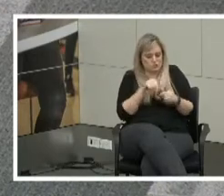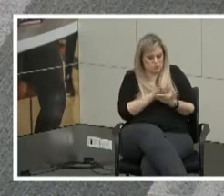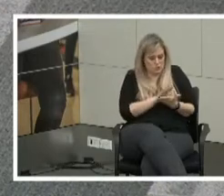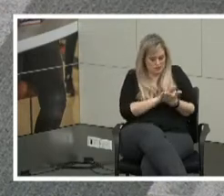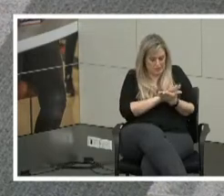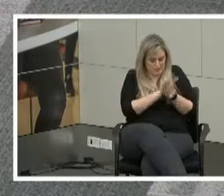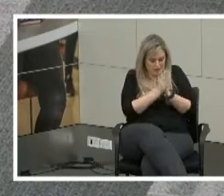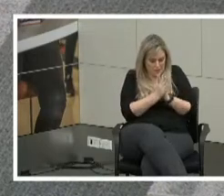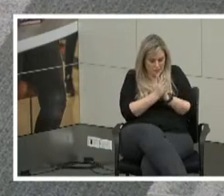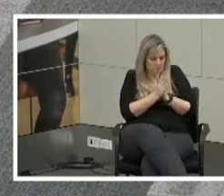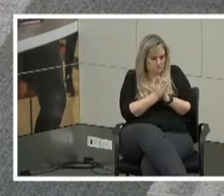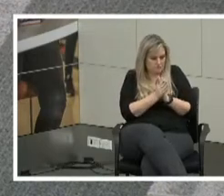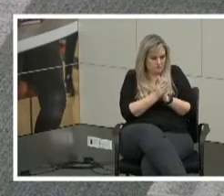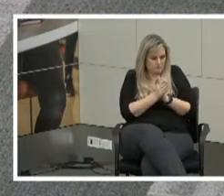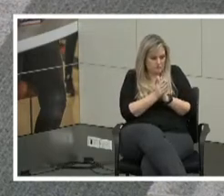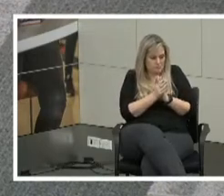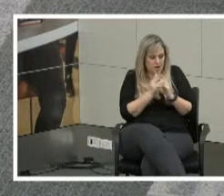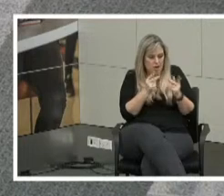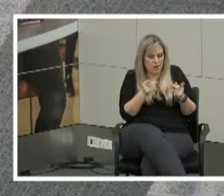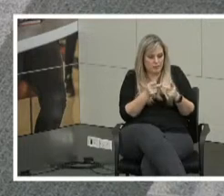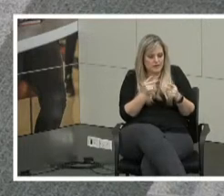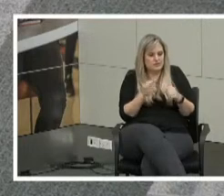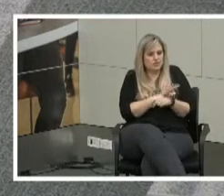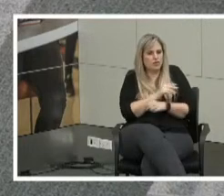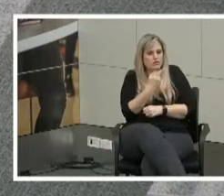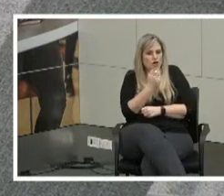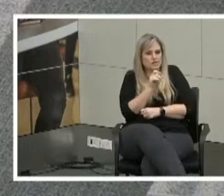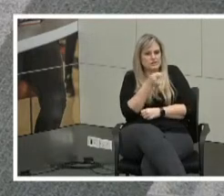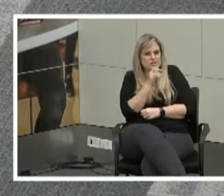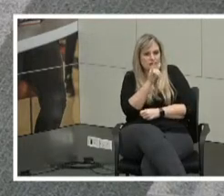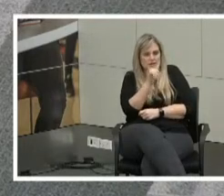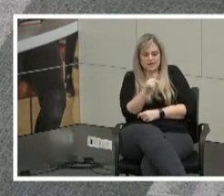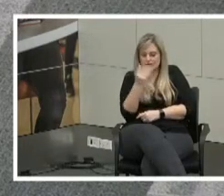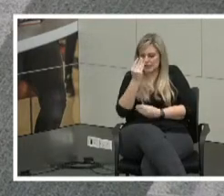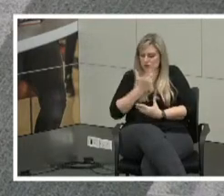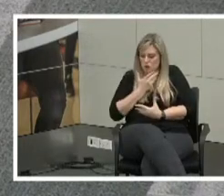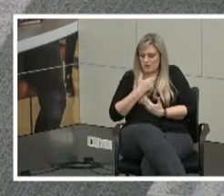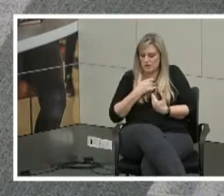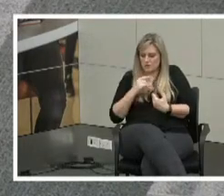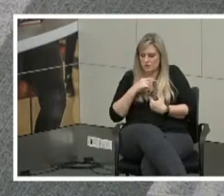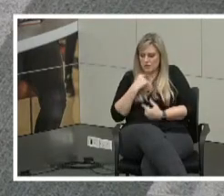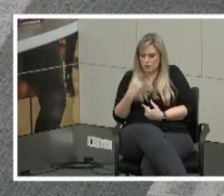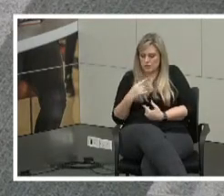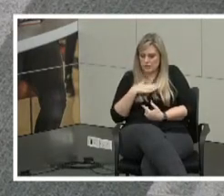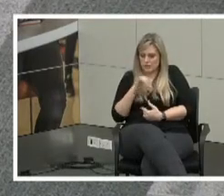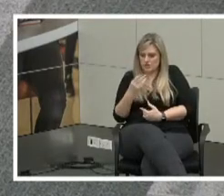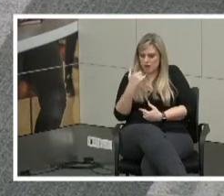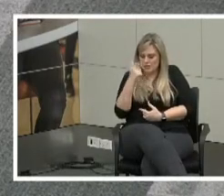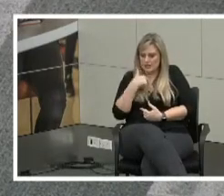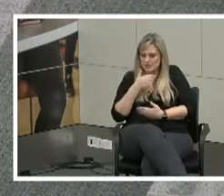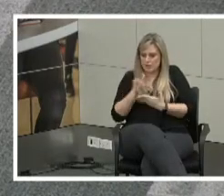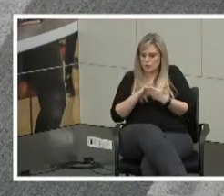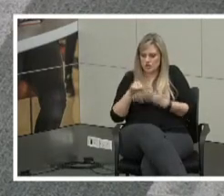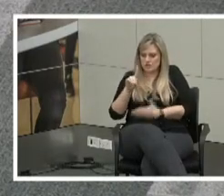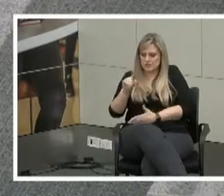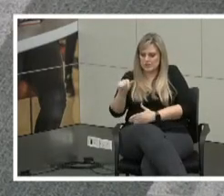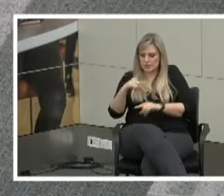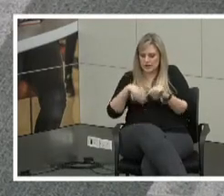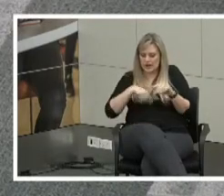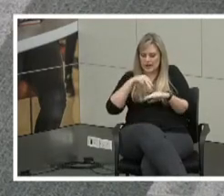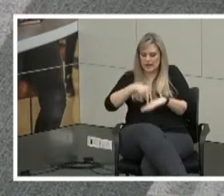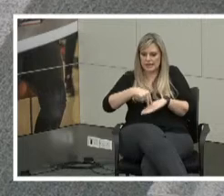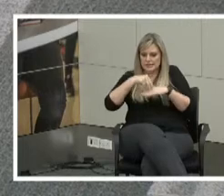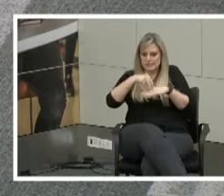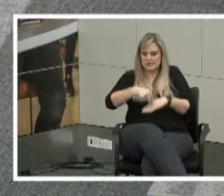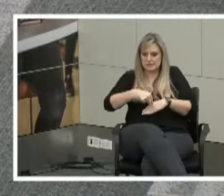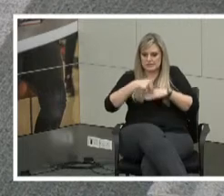hostility another teacher said and watch this I've been told my job is in Jeopardy because I'm partially disabled and can't stand an